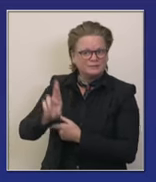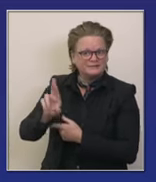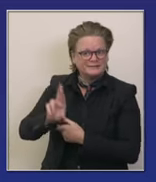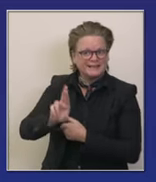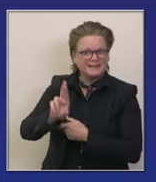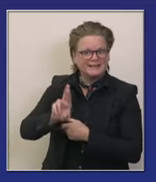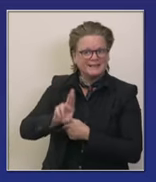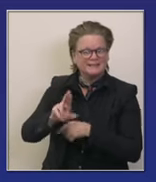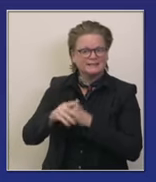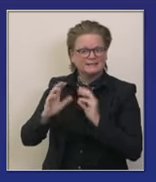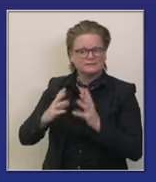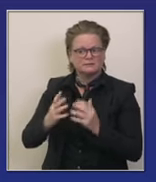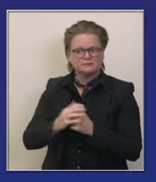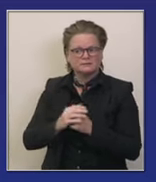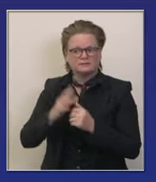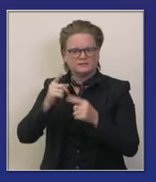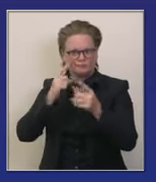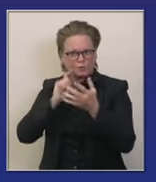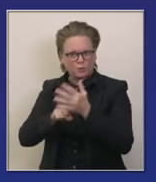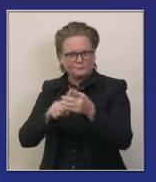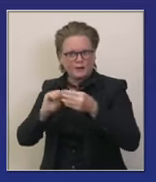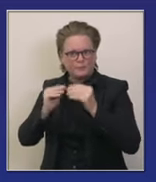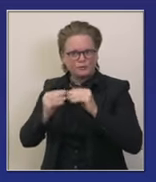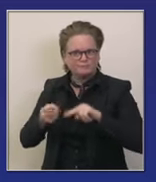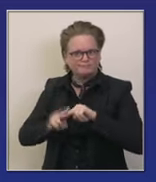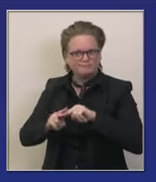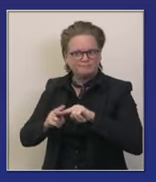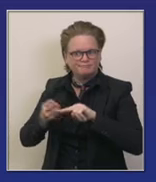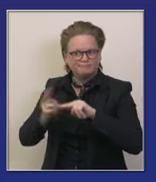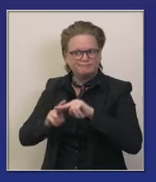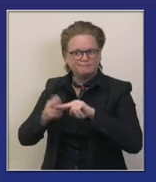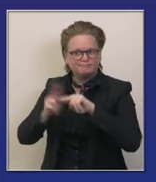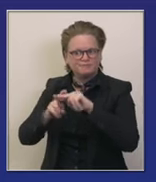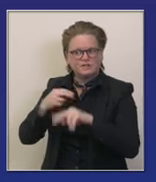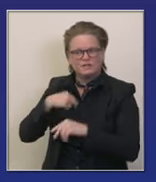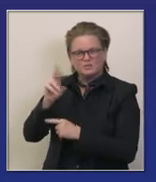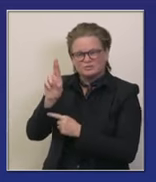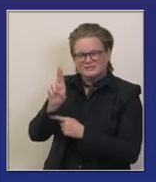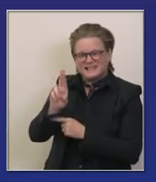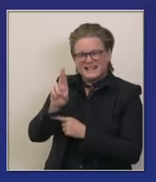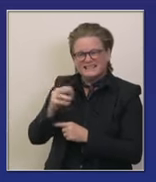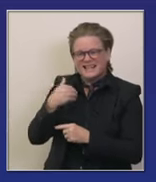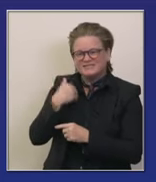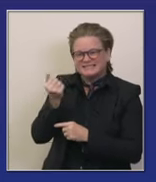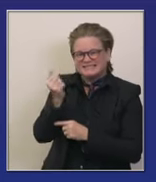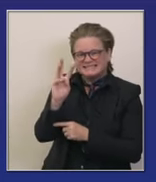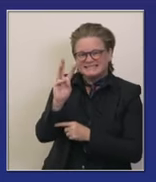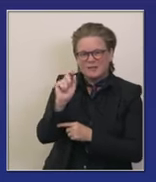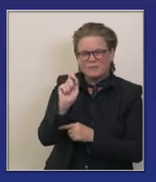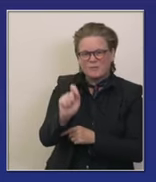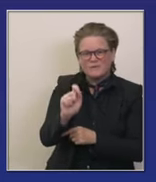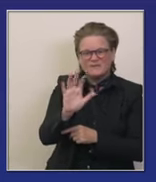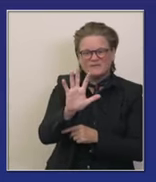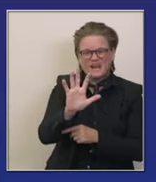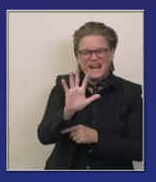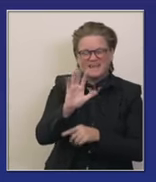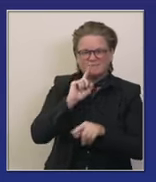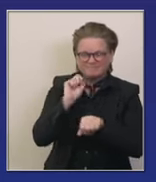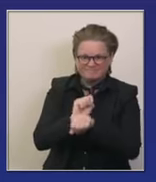rates of growth. In fact, Riverside specifically had a 16.5% positivity rate on Saturday.